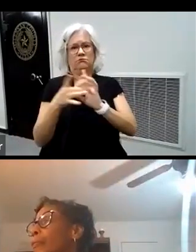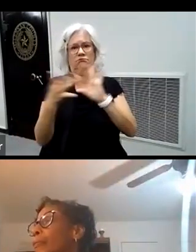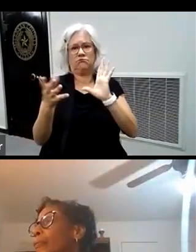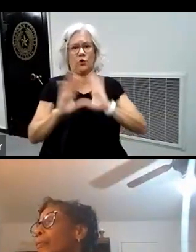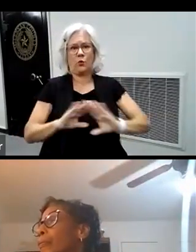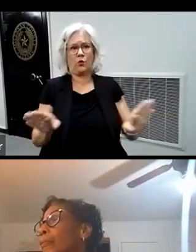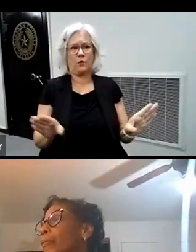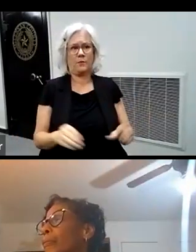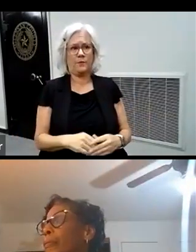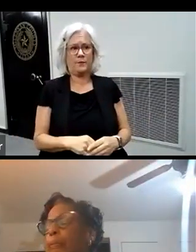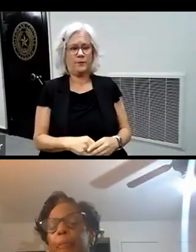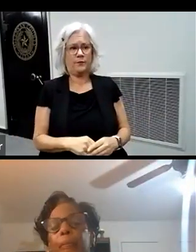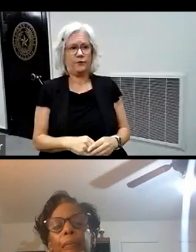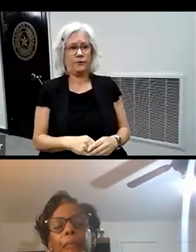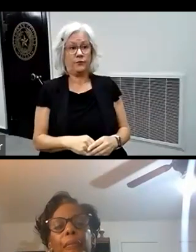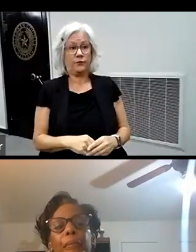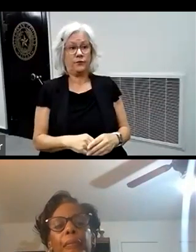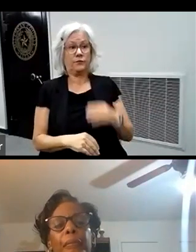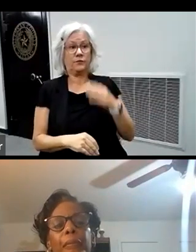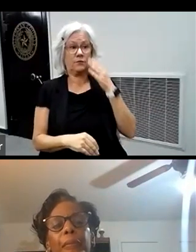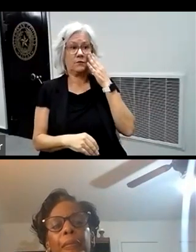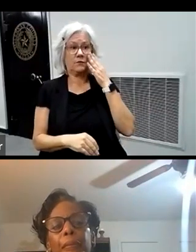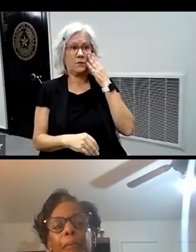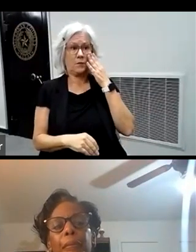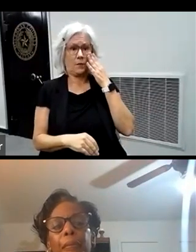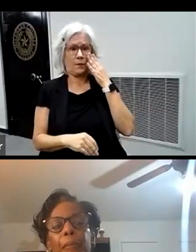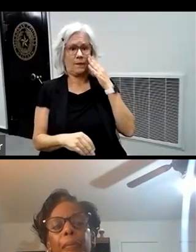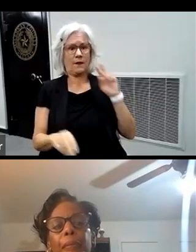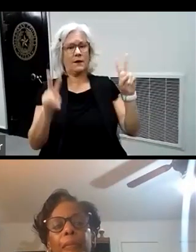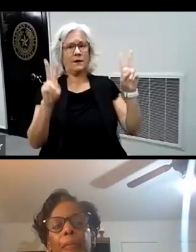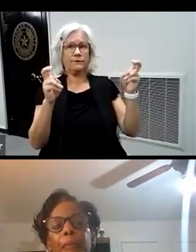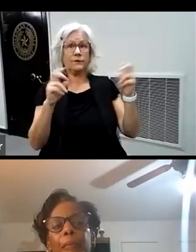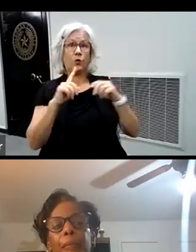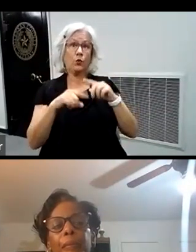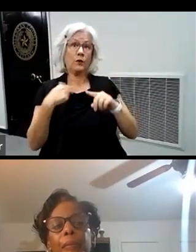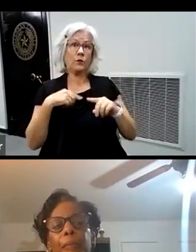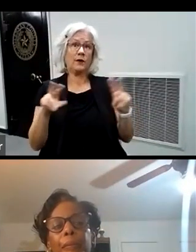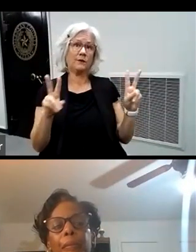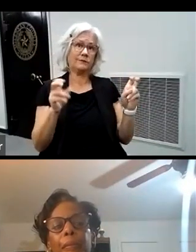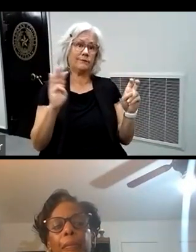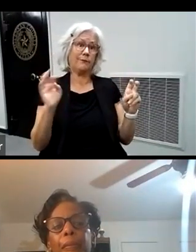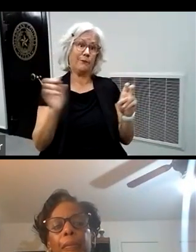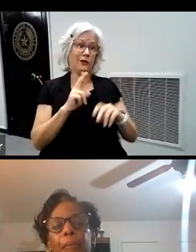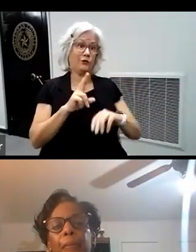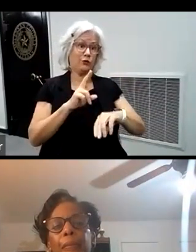Okay, and then once things are back to normal, then we'll probably